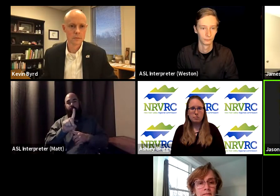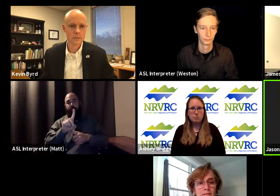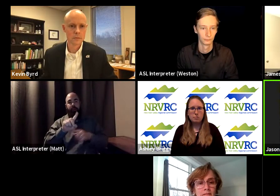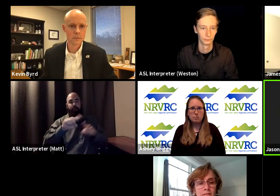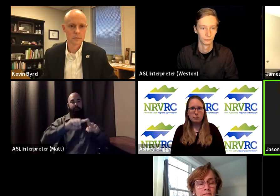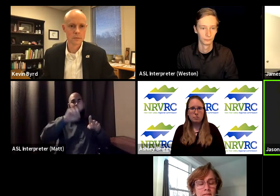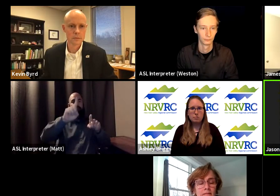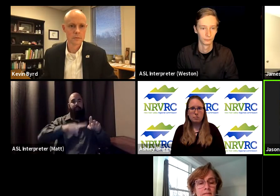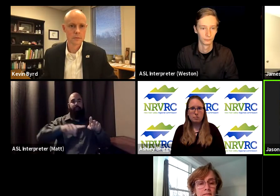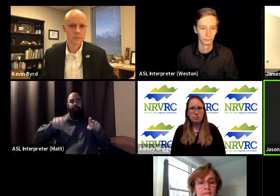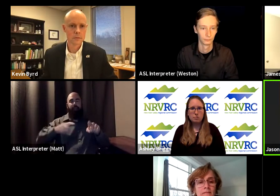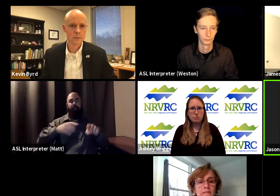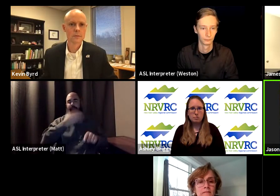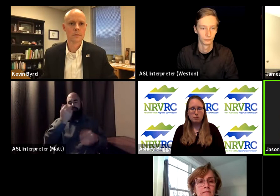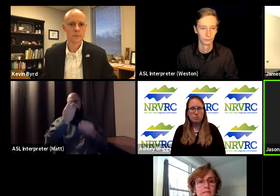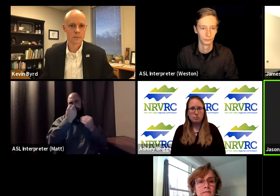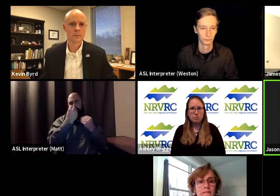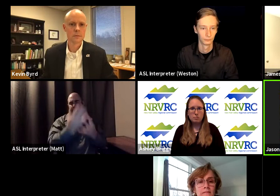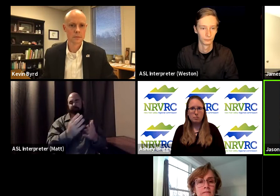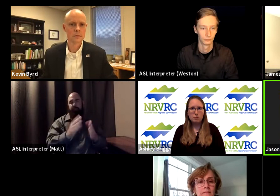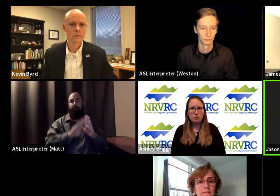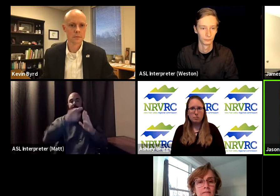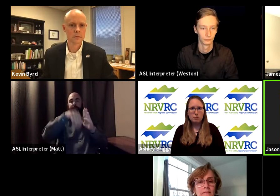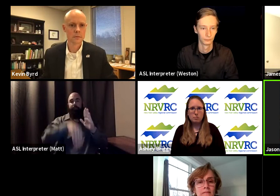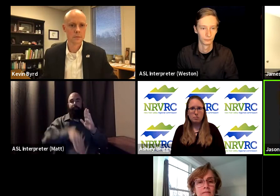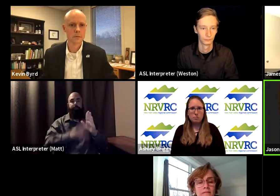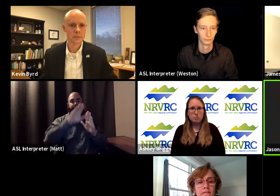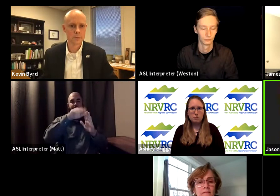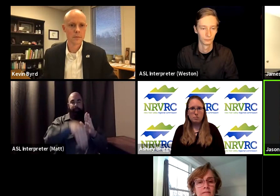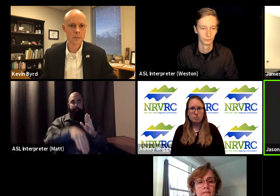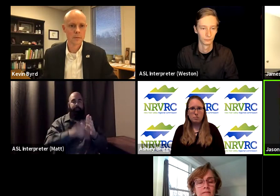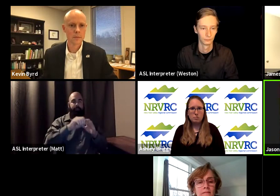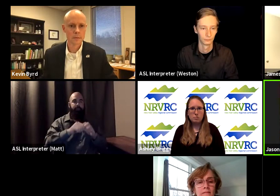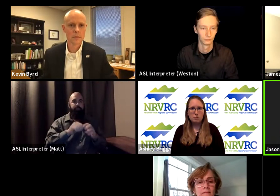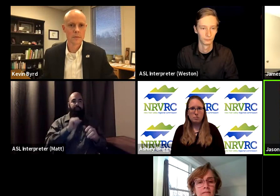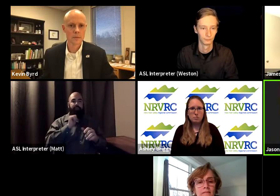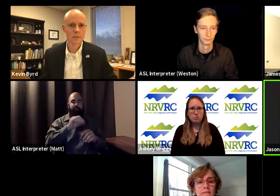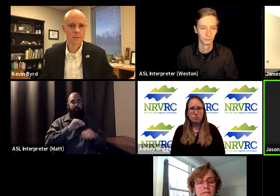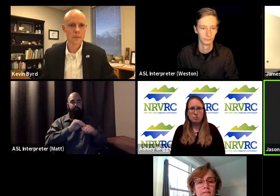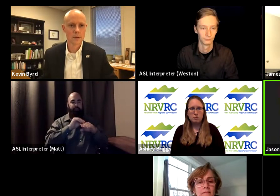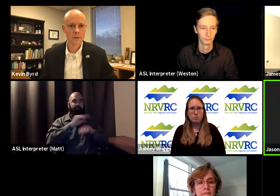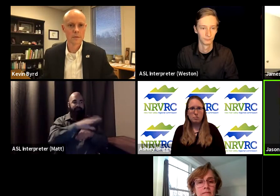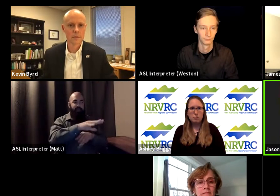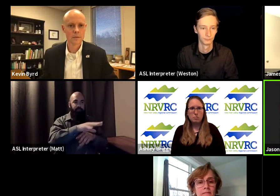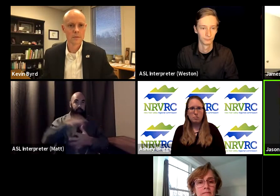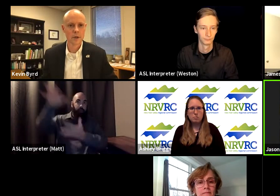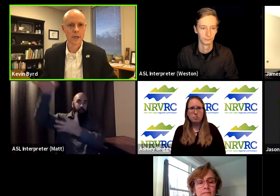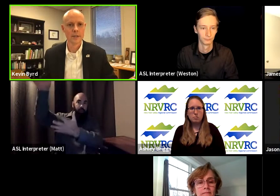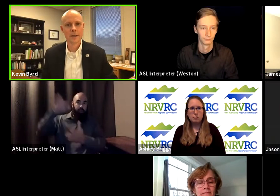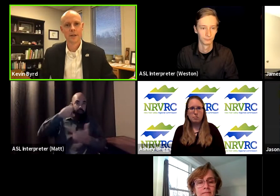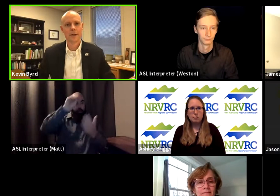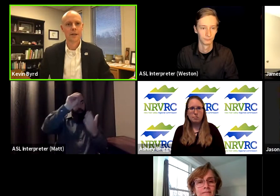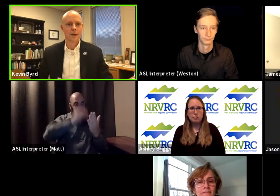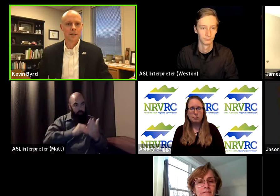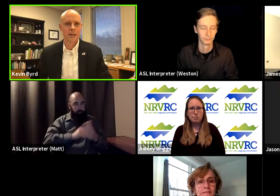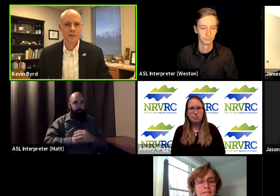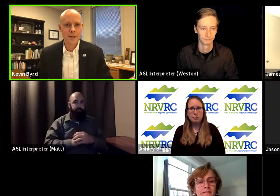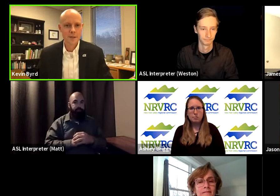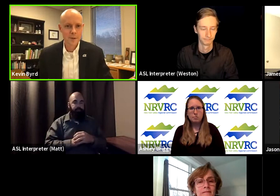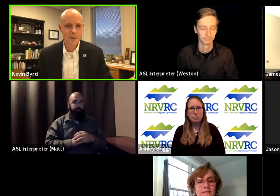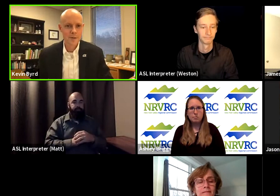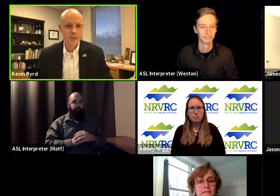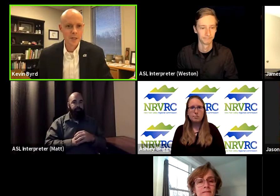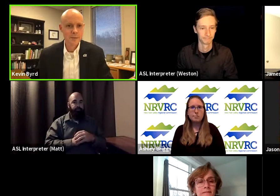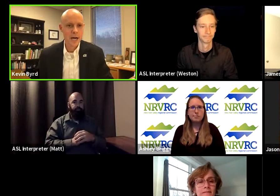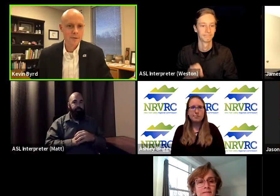things are, really going, and it's less susceptible to that peak and valley. Okay. Great. Jason,